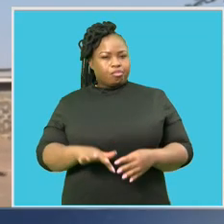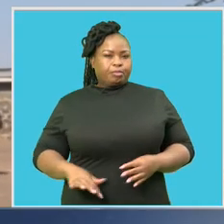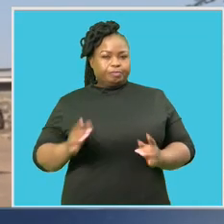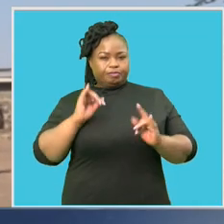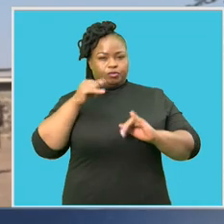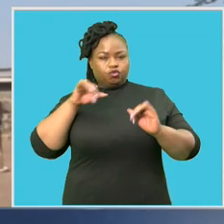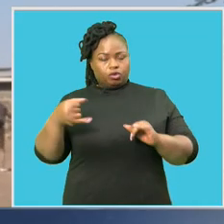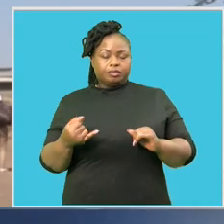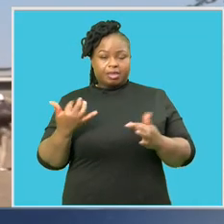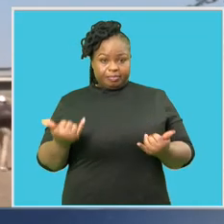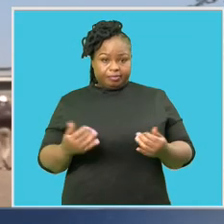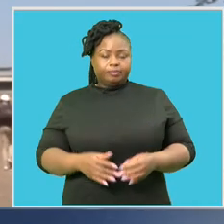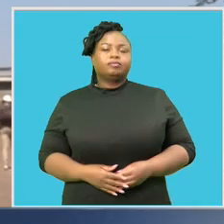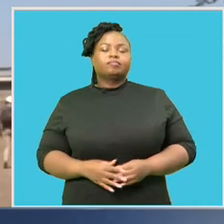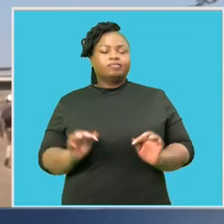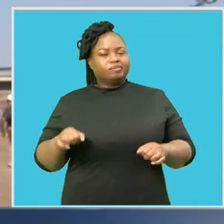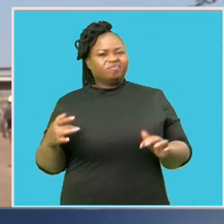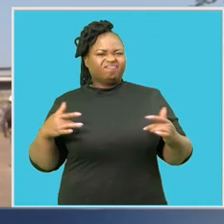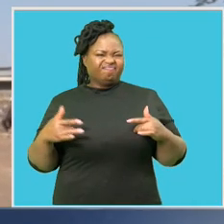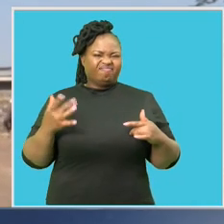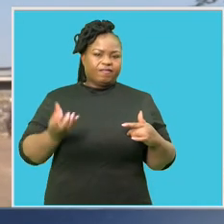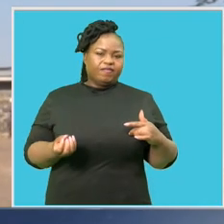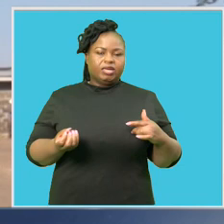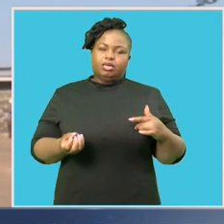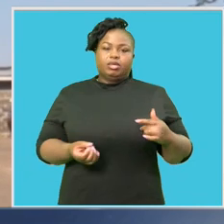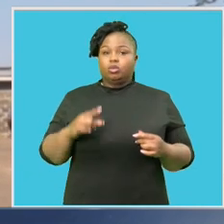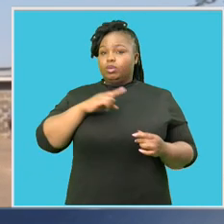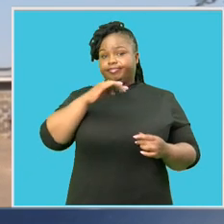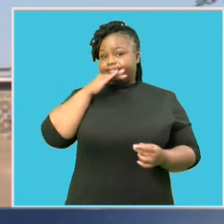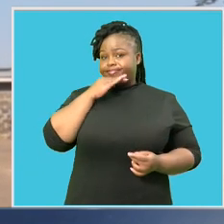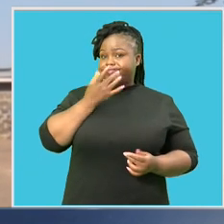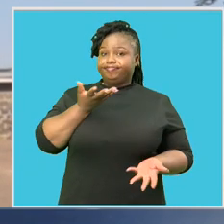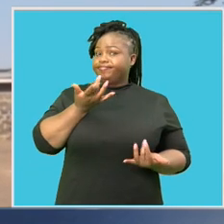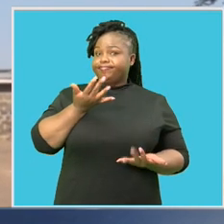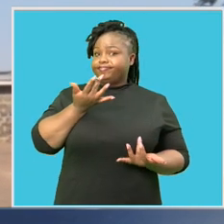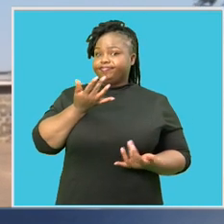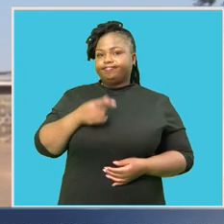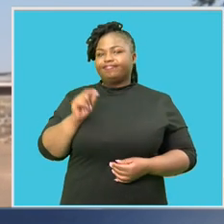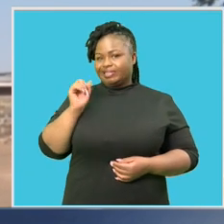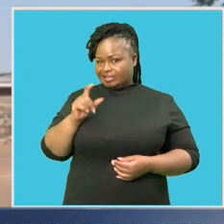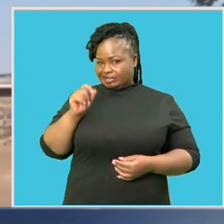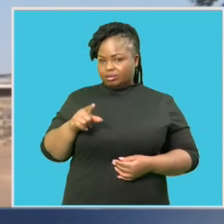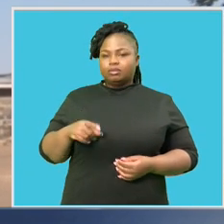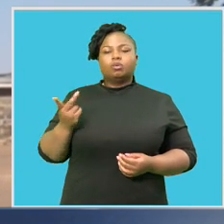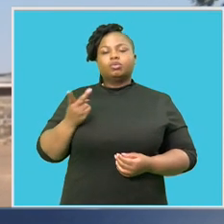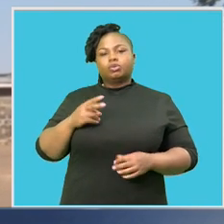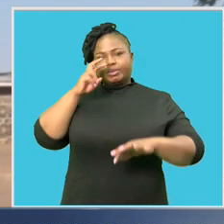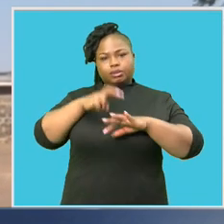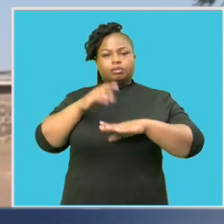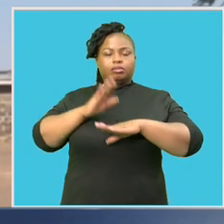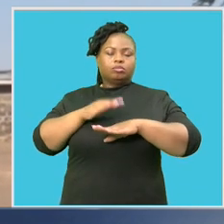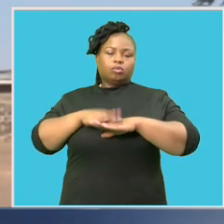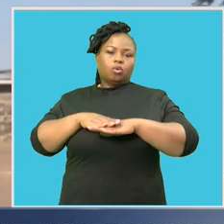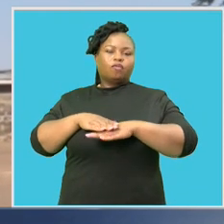of Johannesburg lately, of which we are concerned. It means that there's a gap maybe in terms of